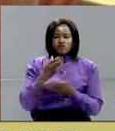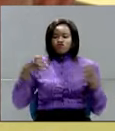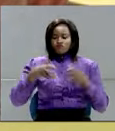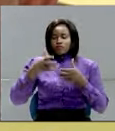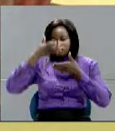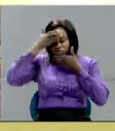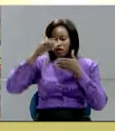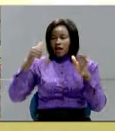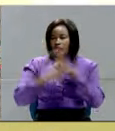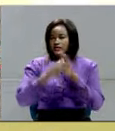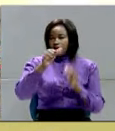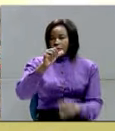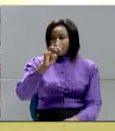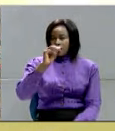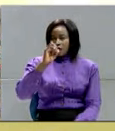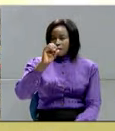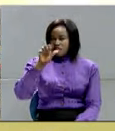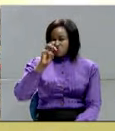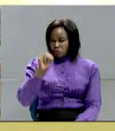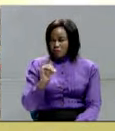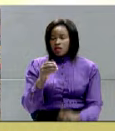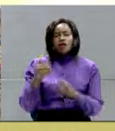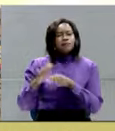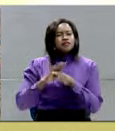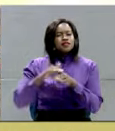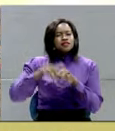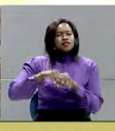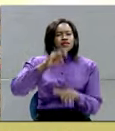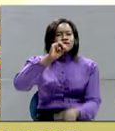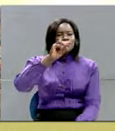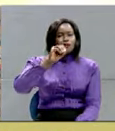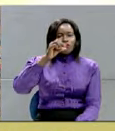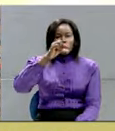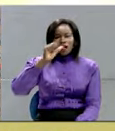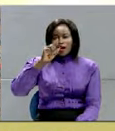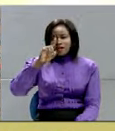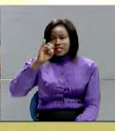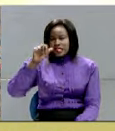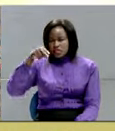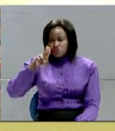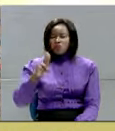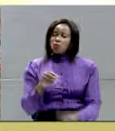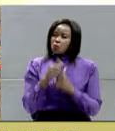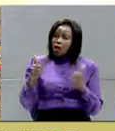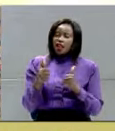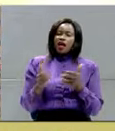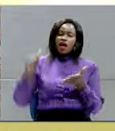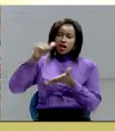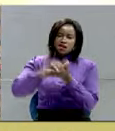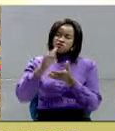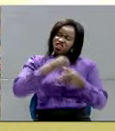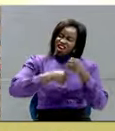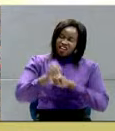umbrella. Business in Mogadishu is booming. The airport is very active.